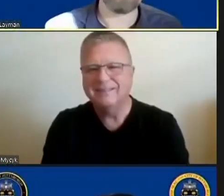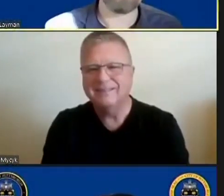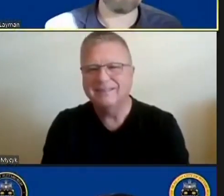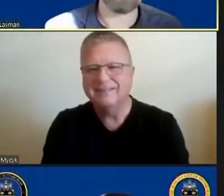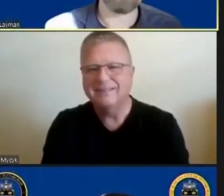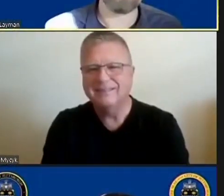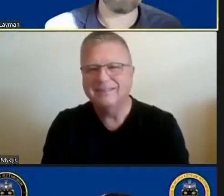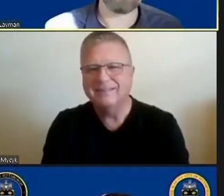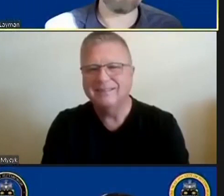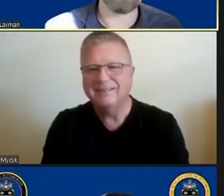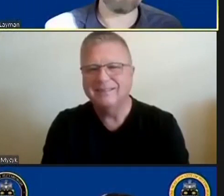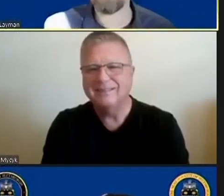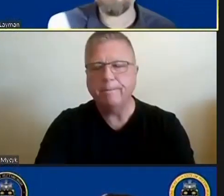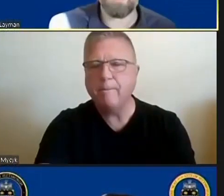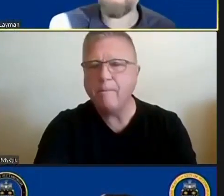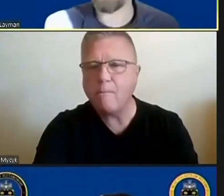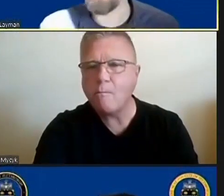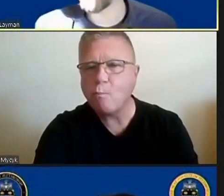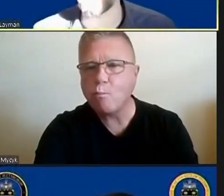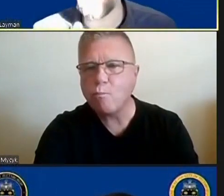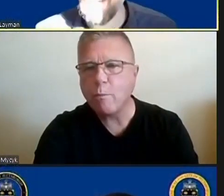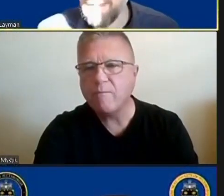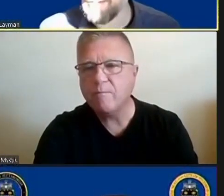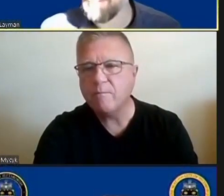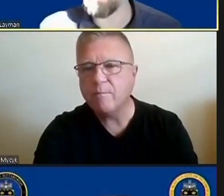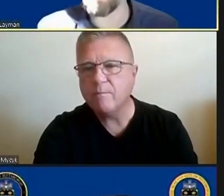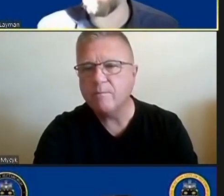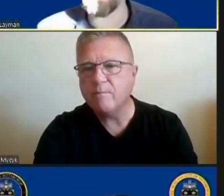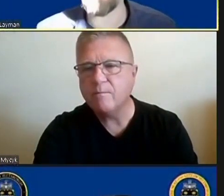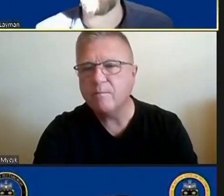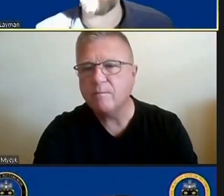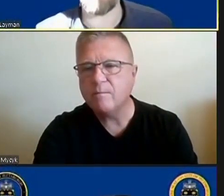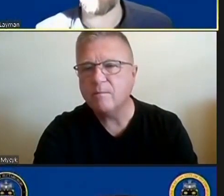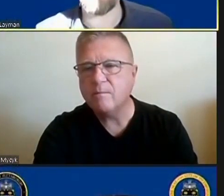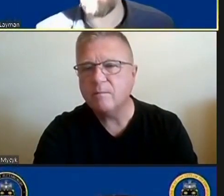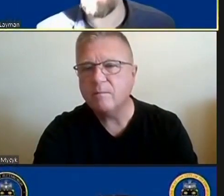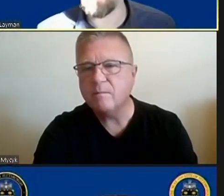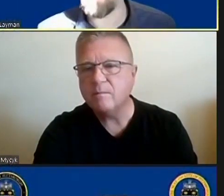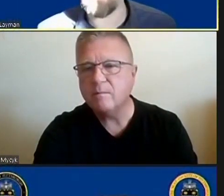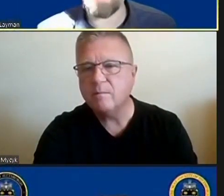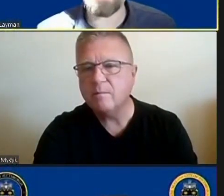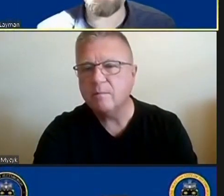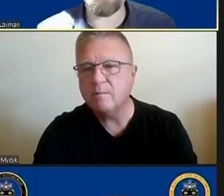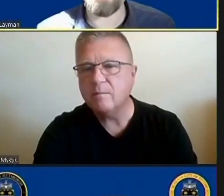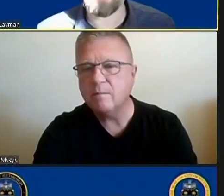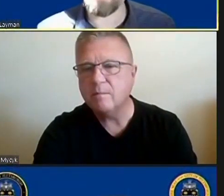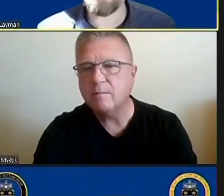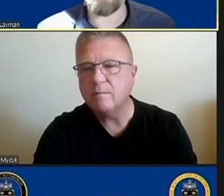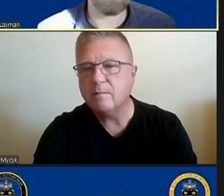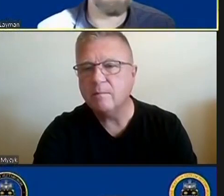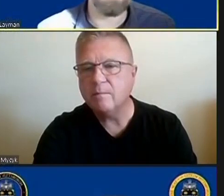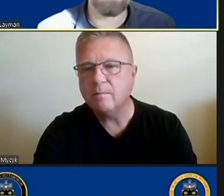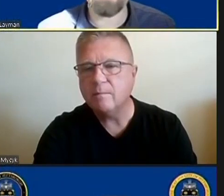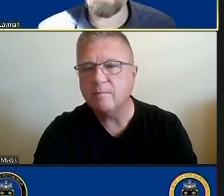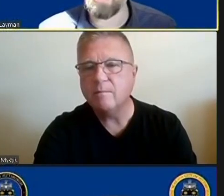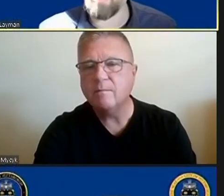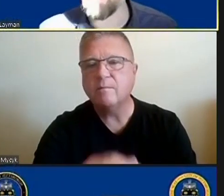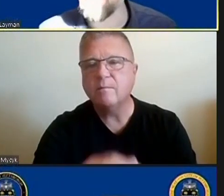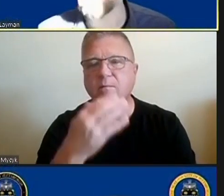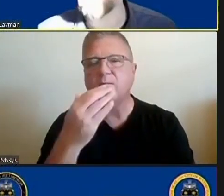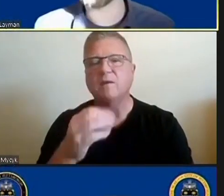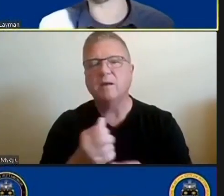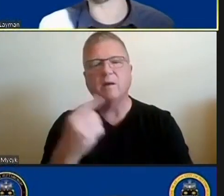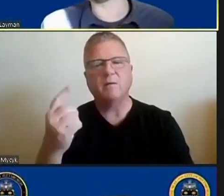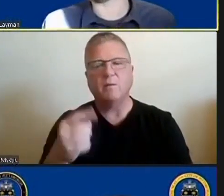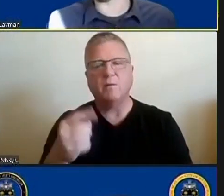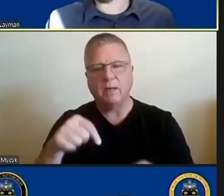All right. Thank you, Kate. Thank you, council members. And thanks, everyone. This is the first of the